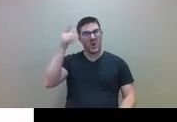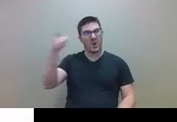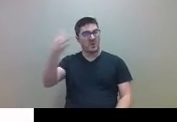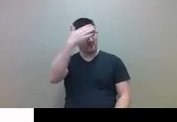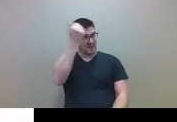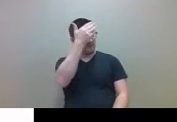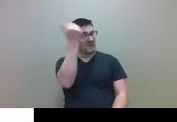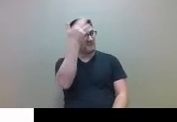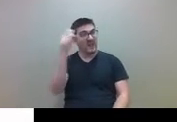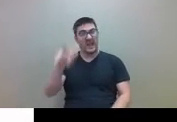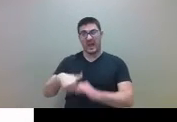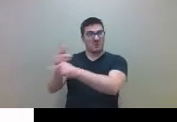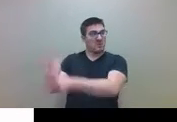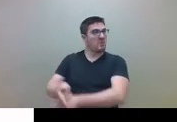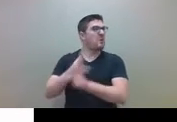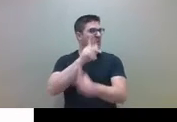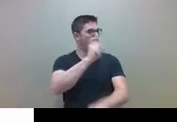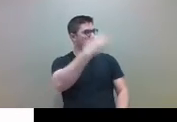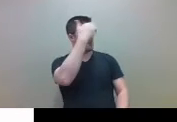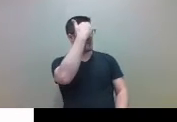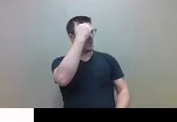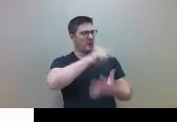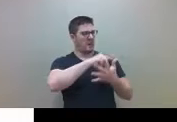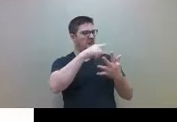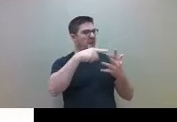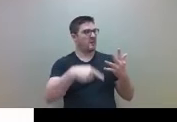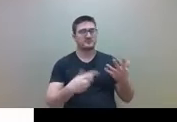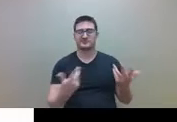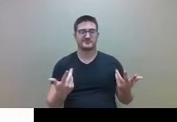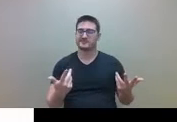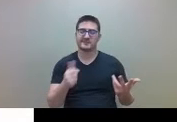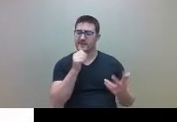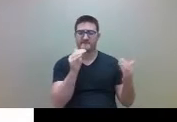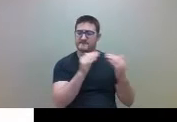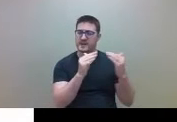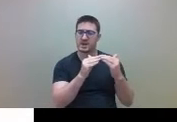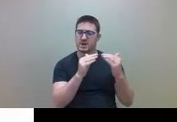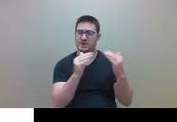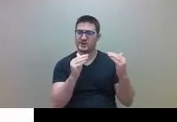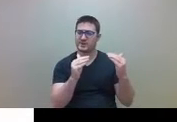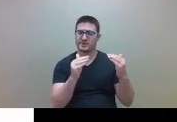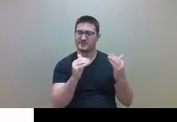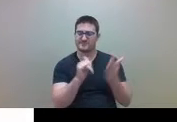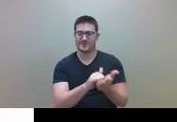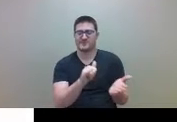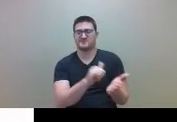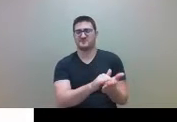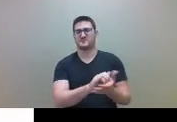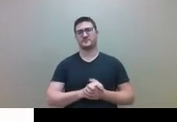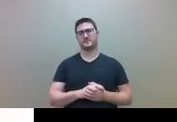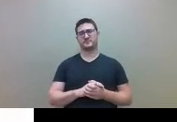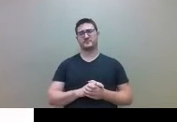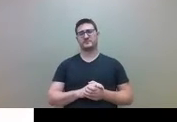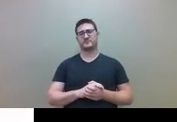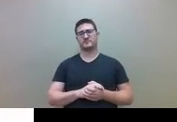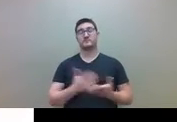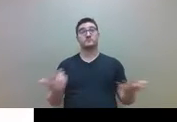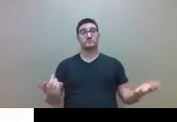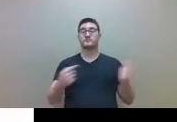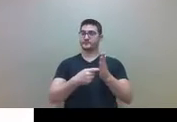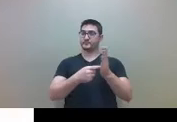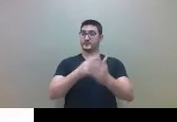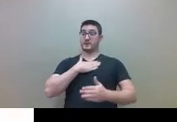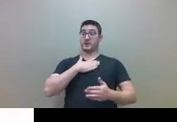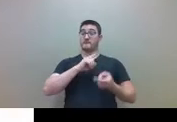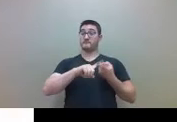and outs. That's not realistic. So I know with my friends, I really made